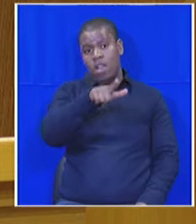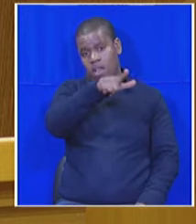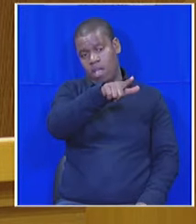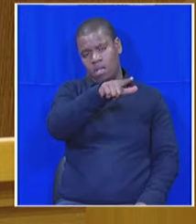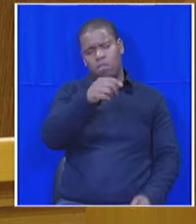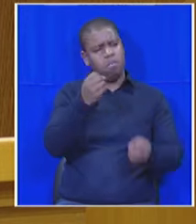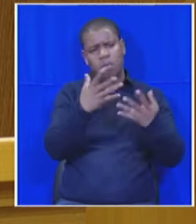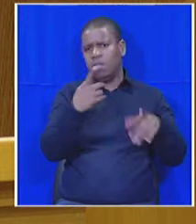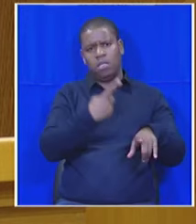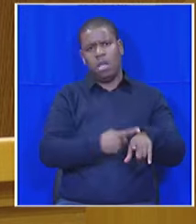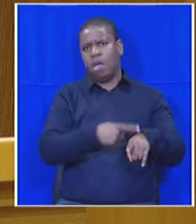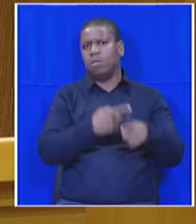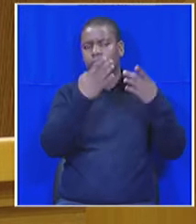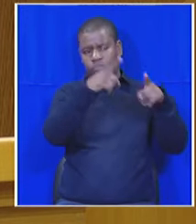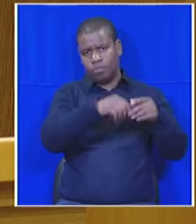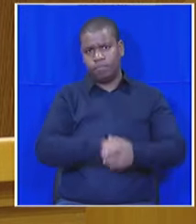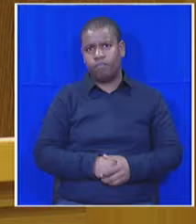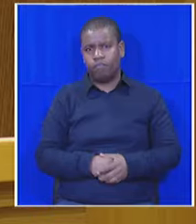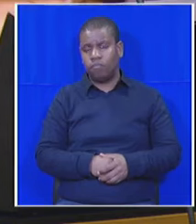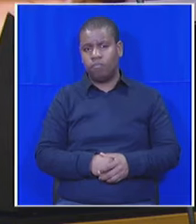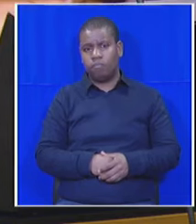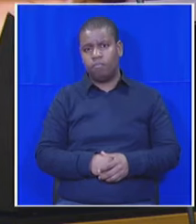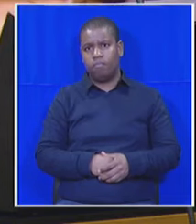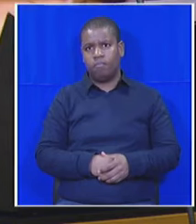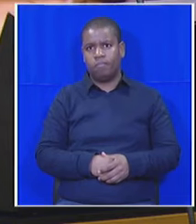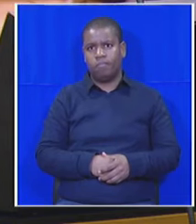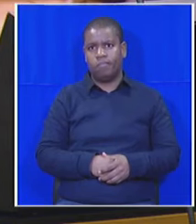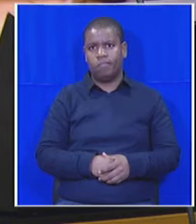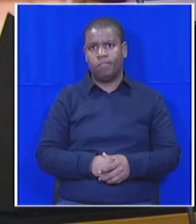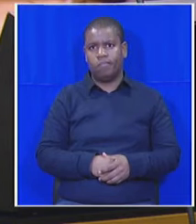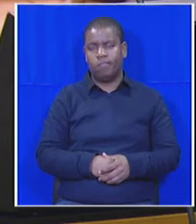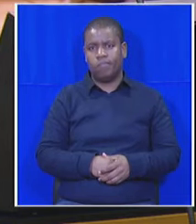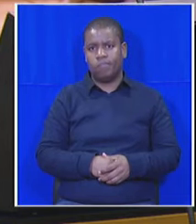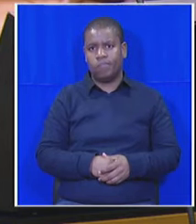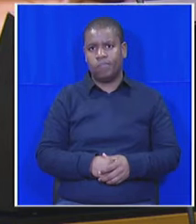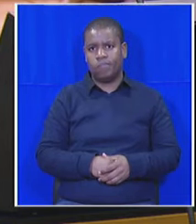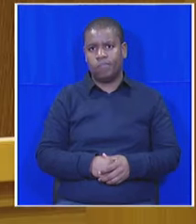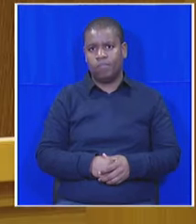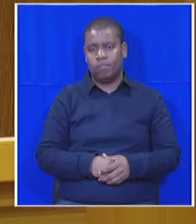you we are at work. There is no doubt about that. Honorable Chairperson, let me add.